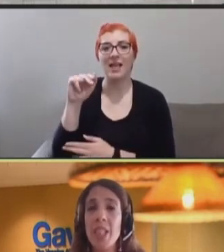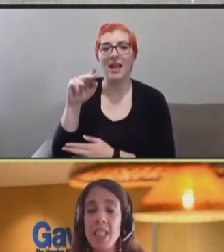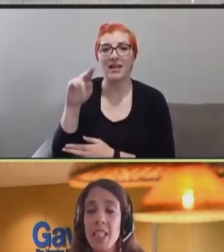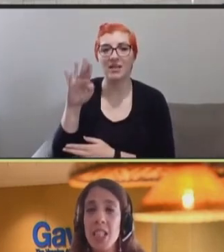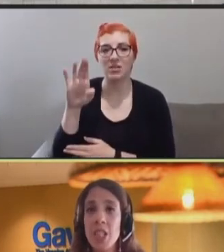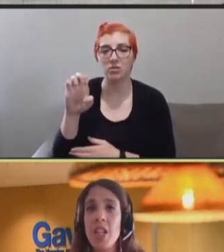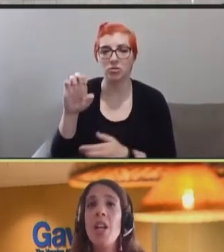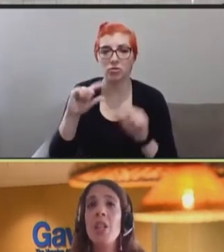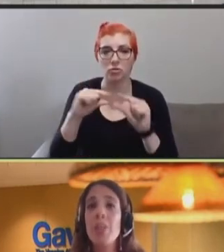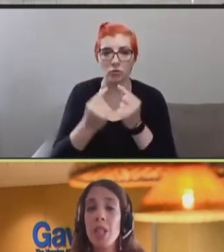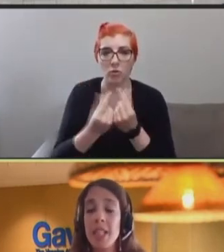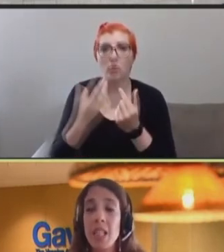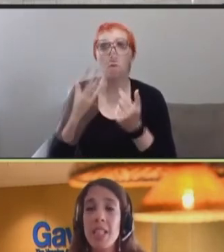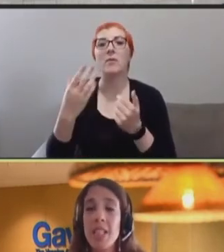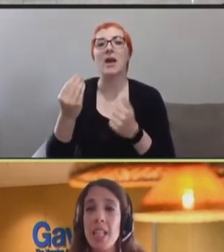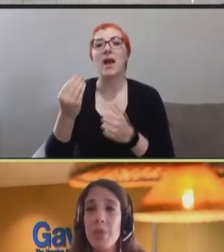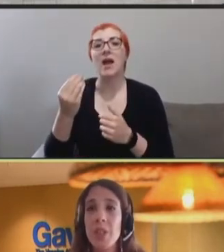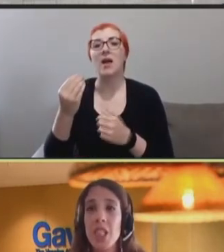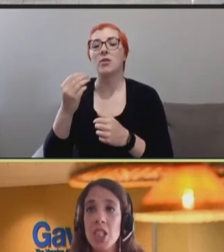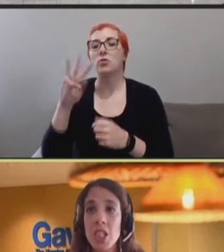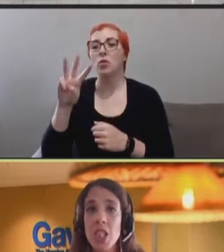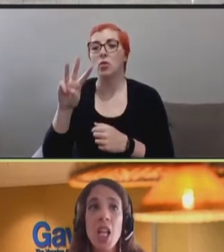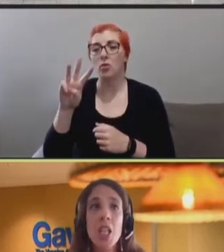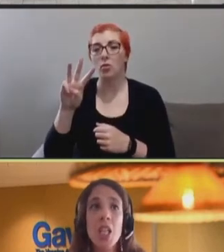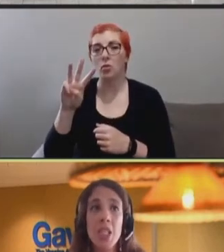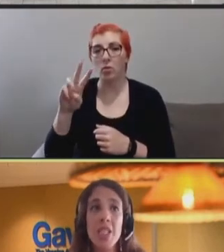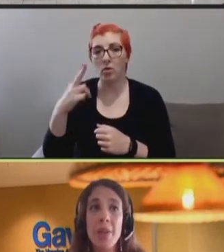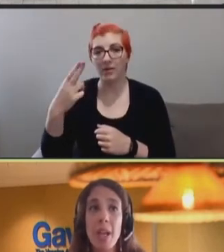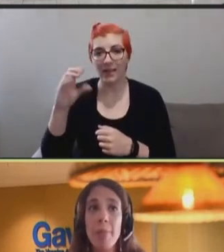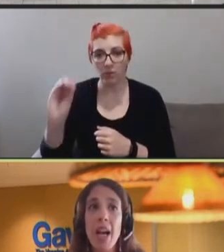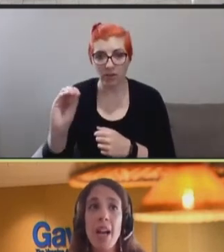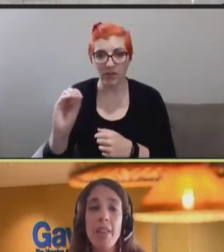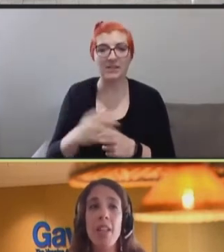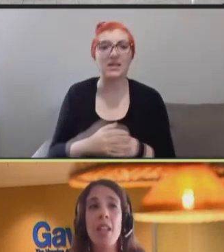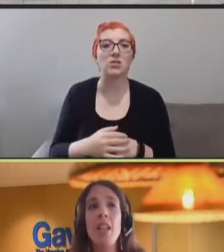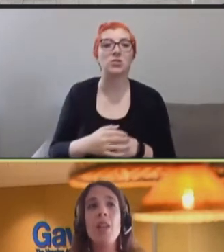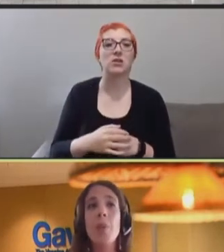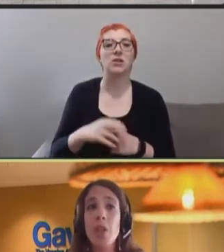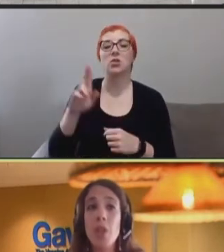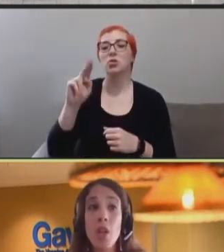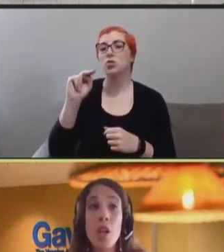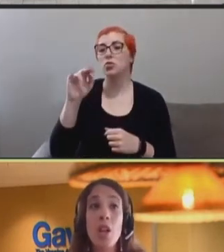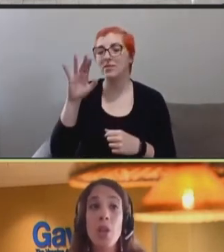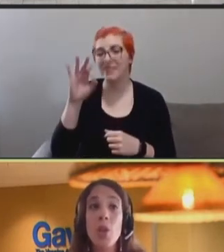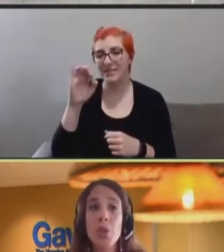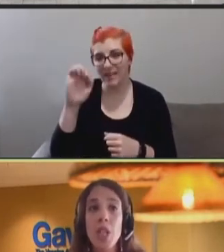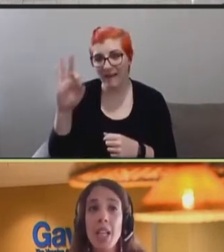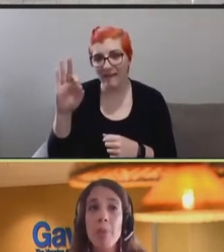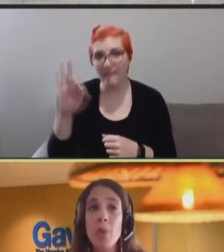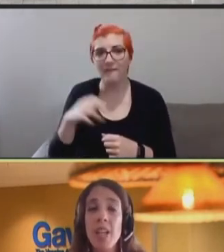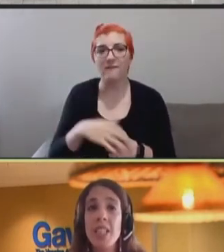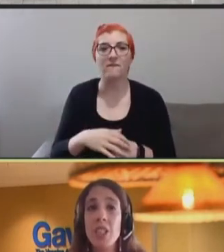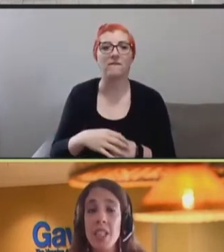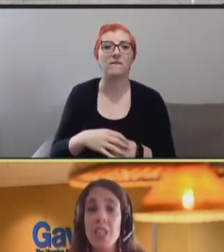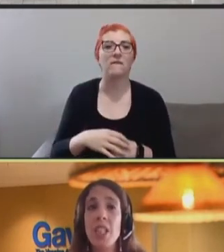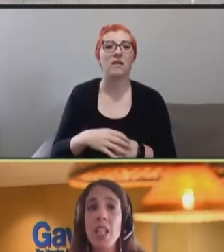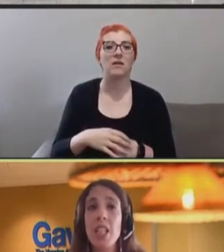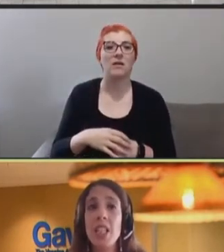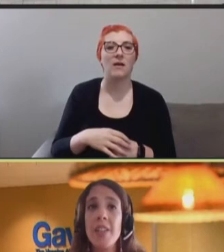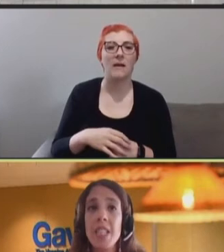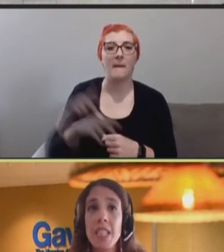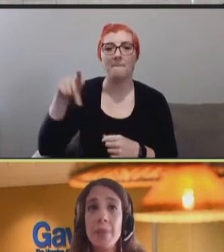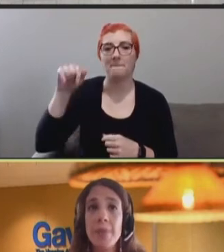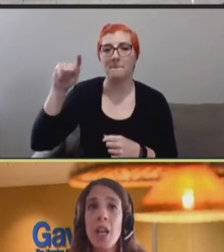Health Organization, the Bill and Melinda Gates Foundation, UNICEF, and PATH, with the goal to align and provide